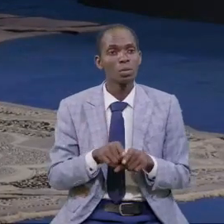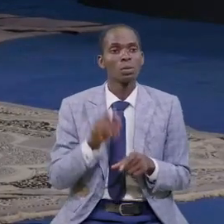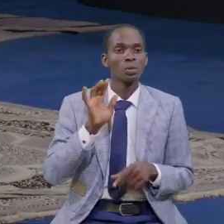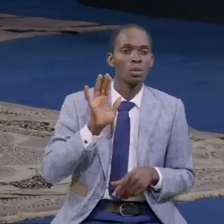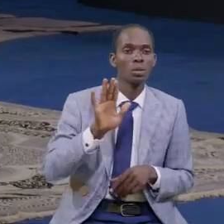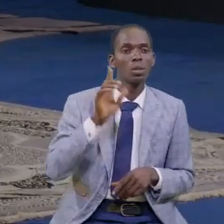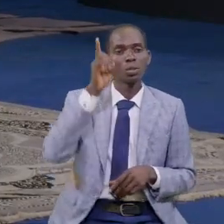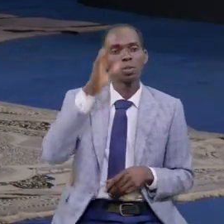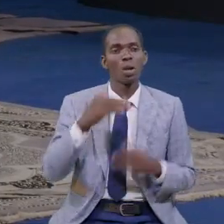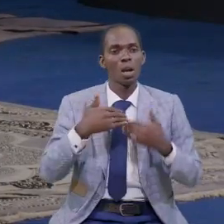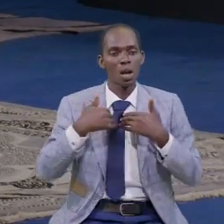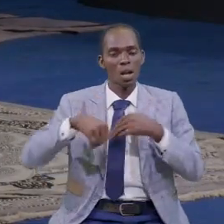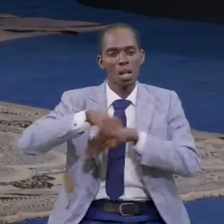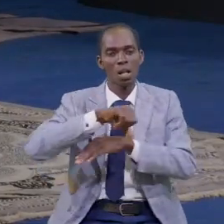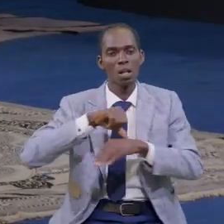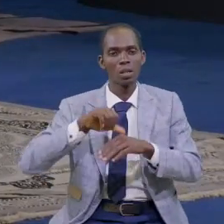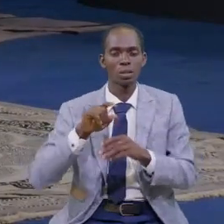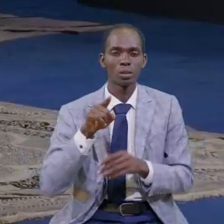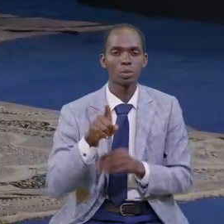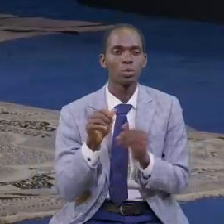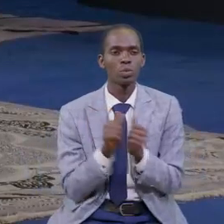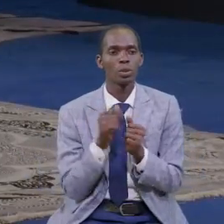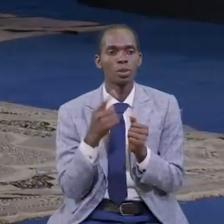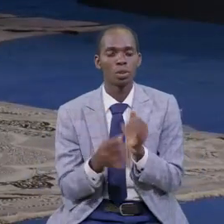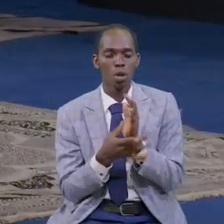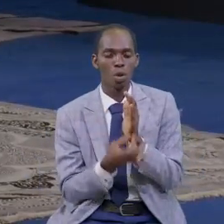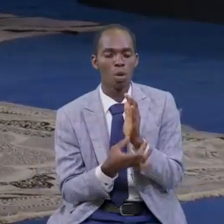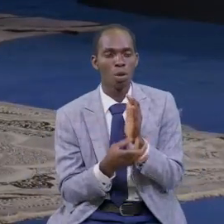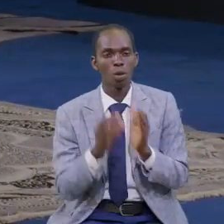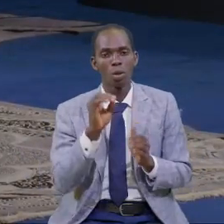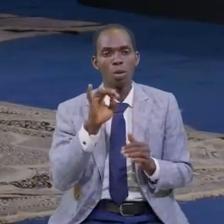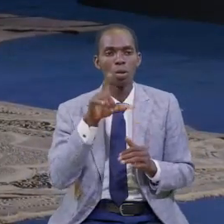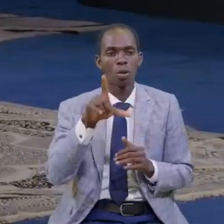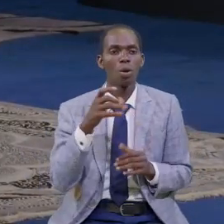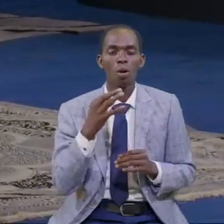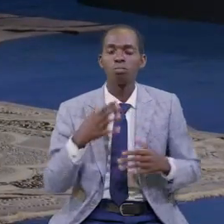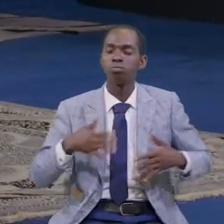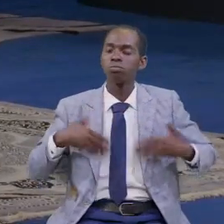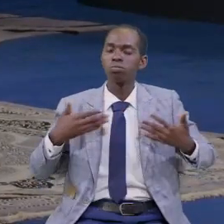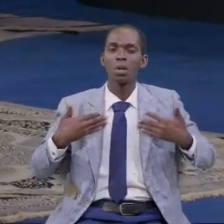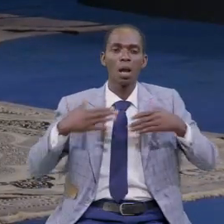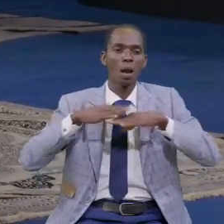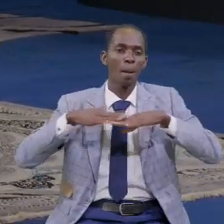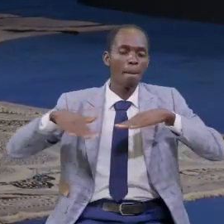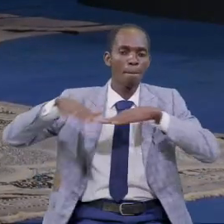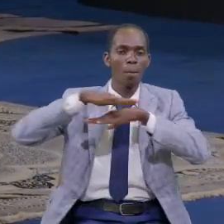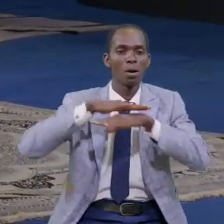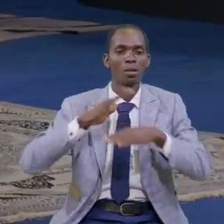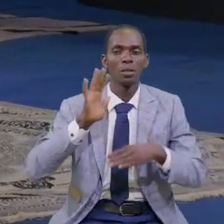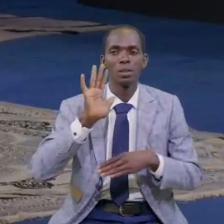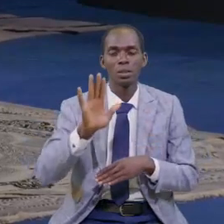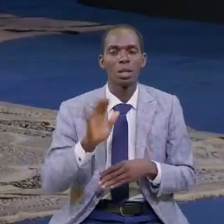oil of gladness above thy fellows. That's our king. The